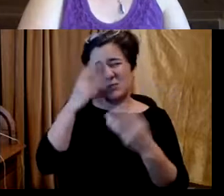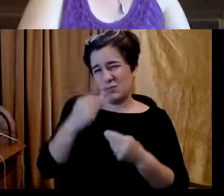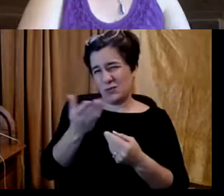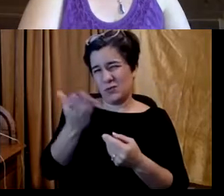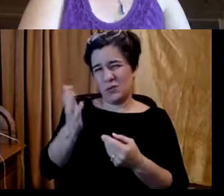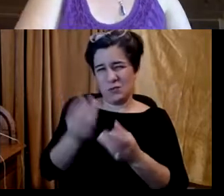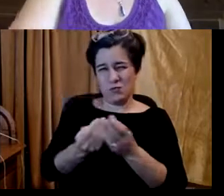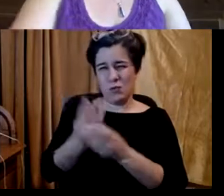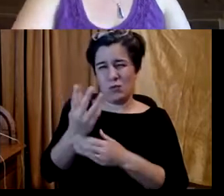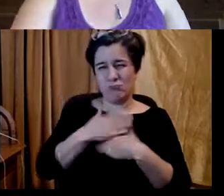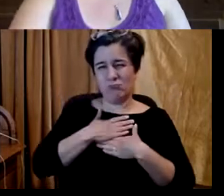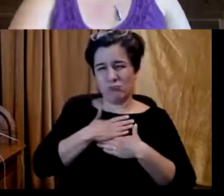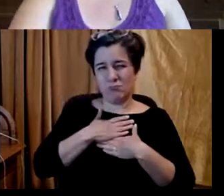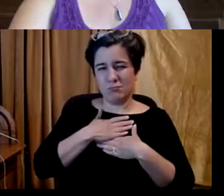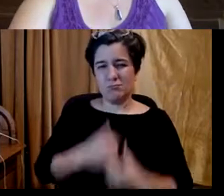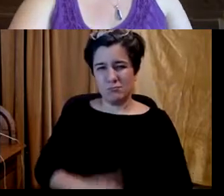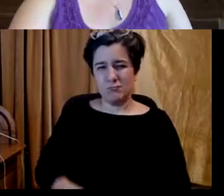thank